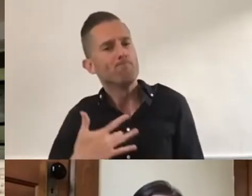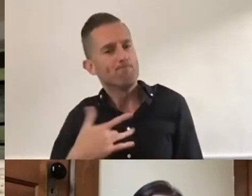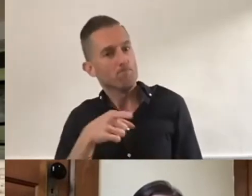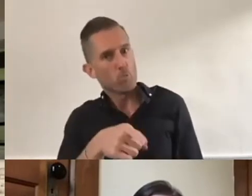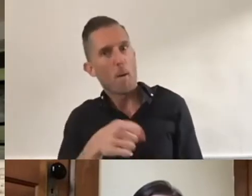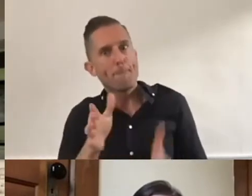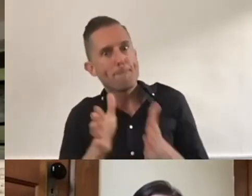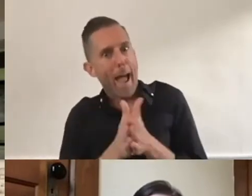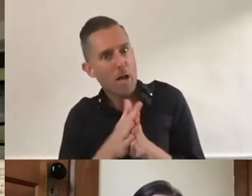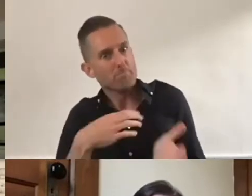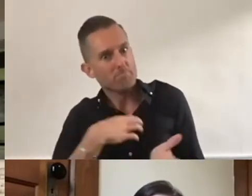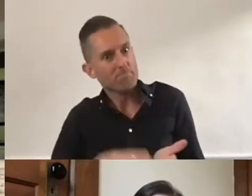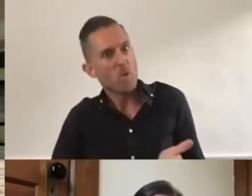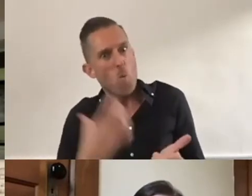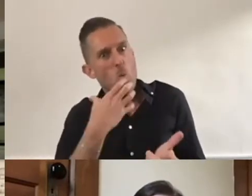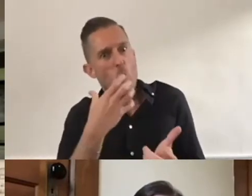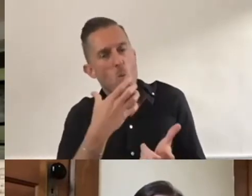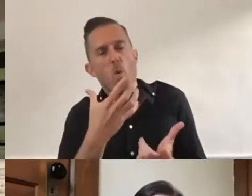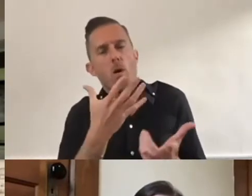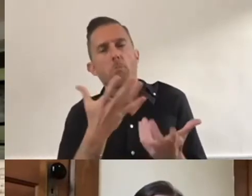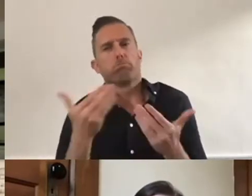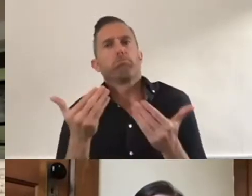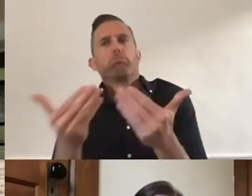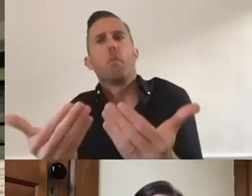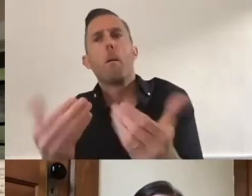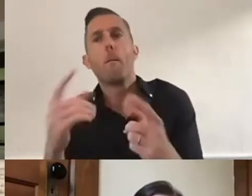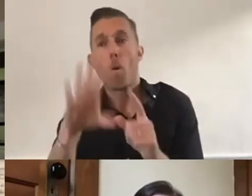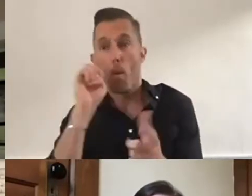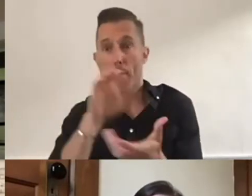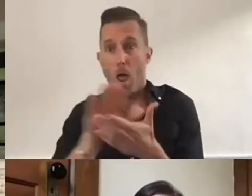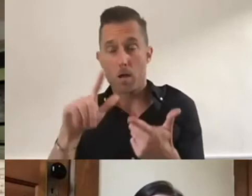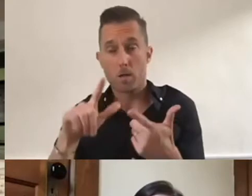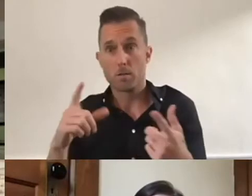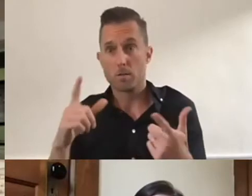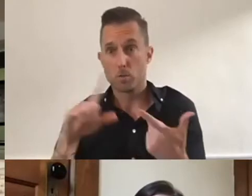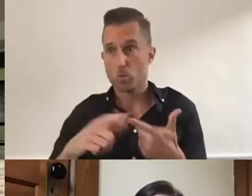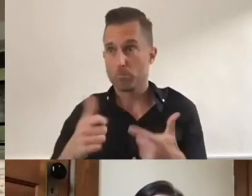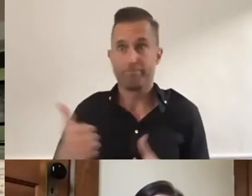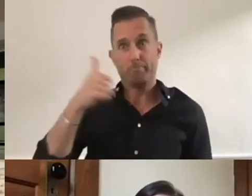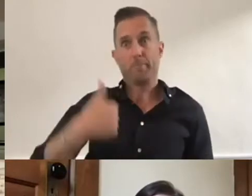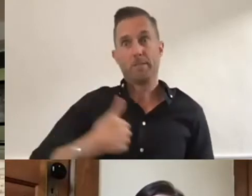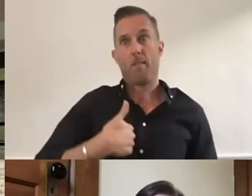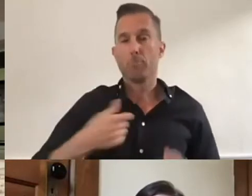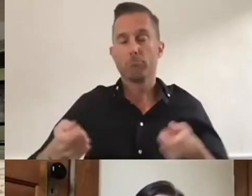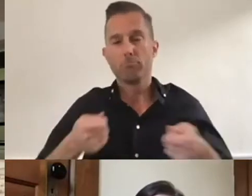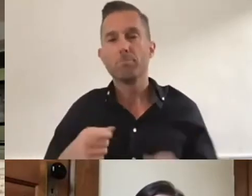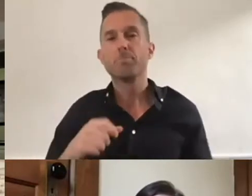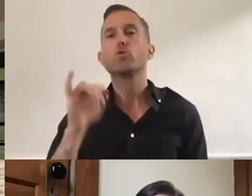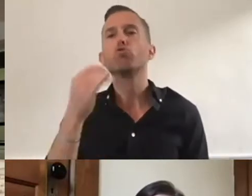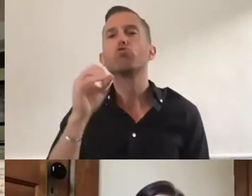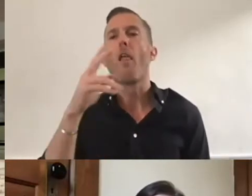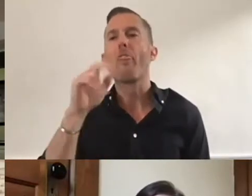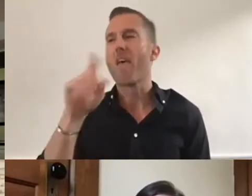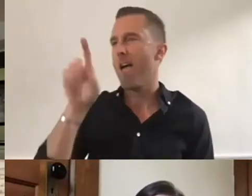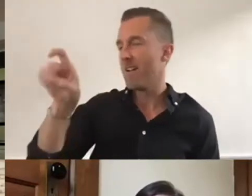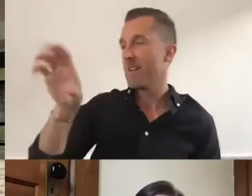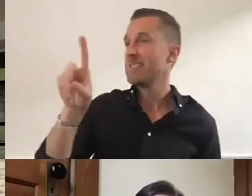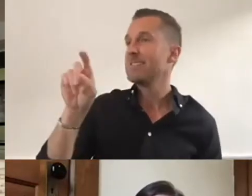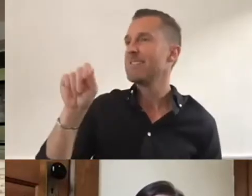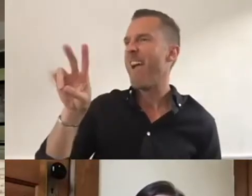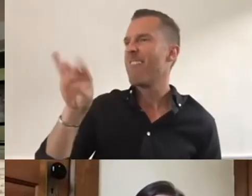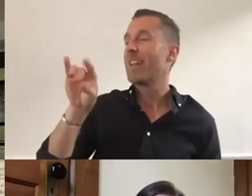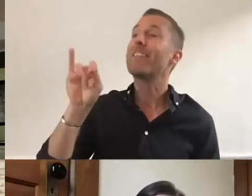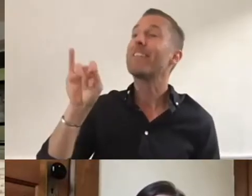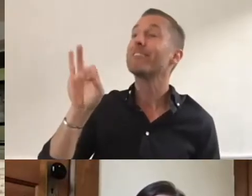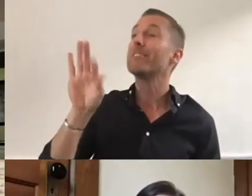and it's very personal. But wouldn't it be nice? So David, you're about, you know, if your series,